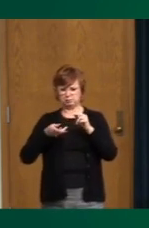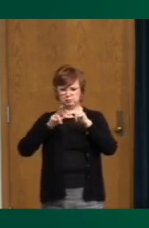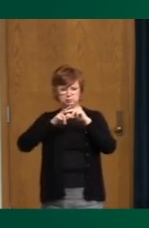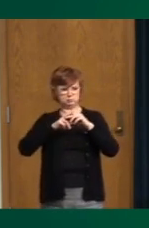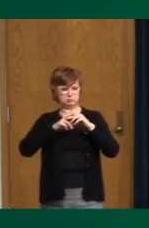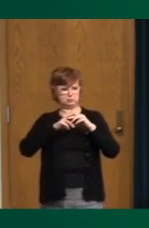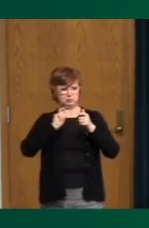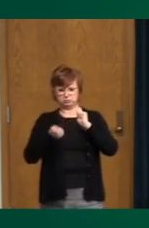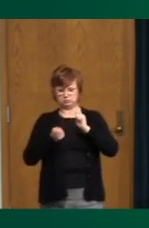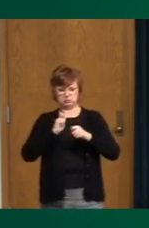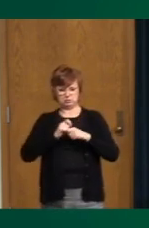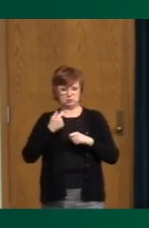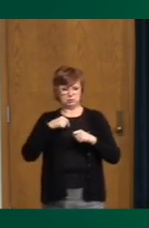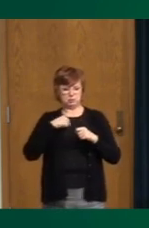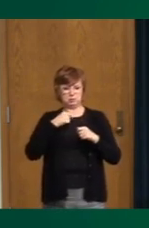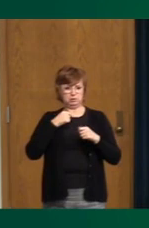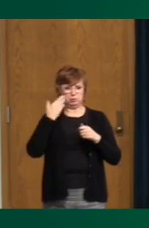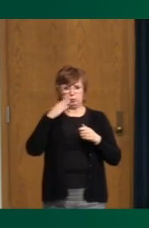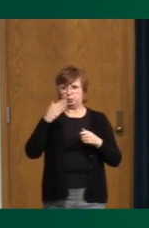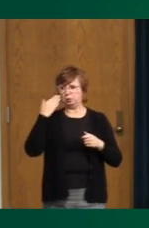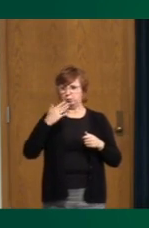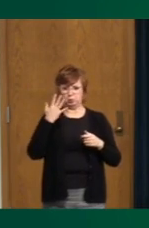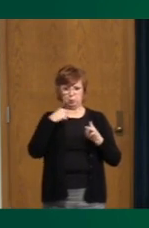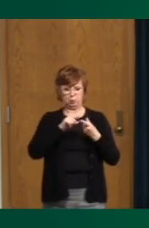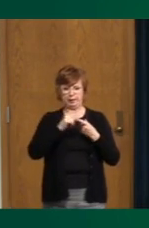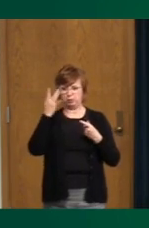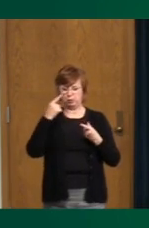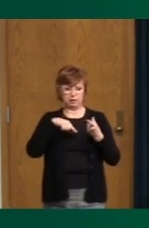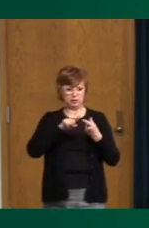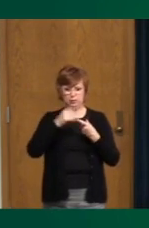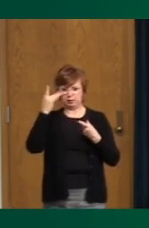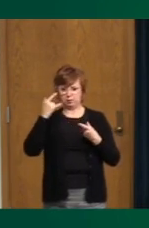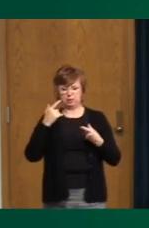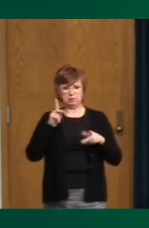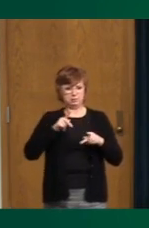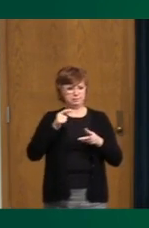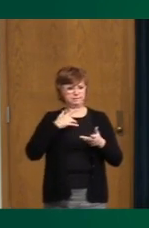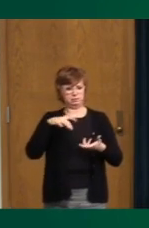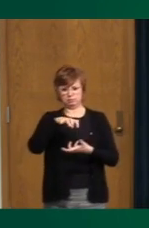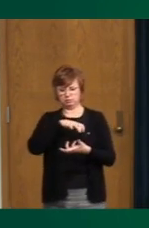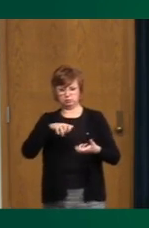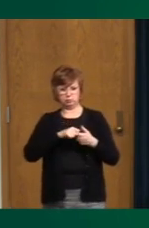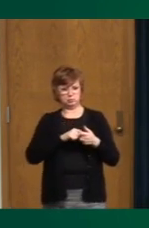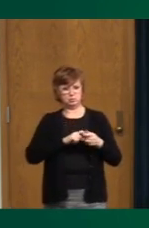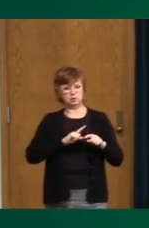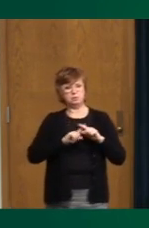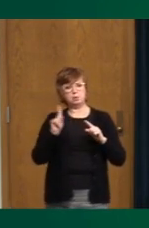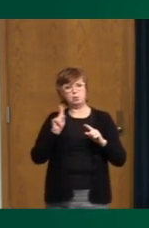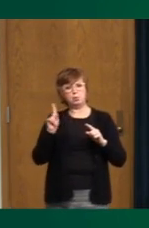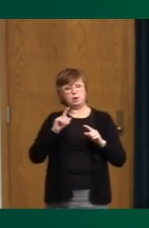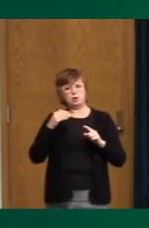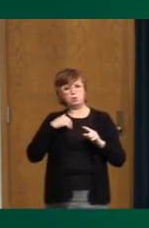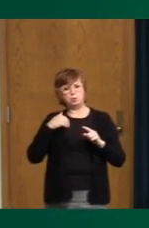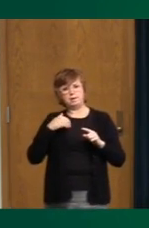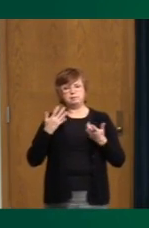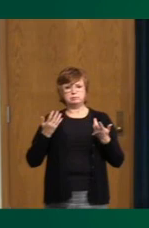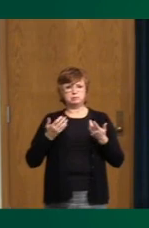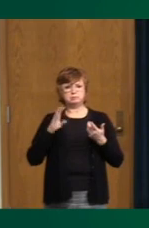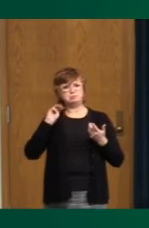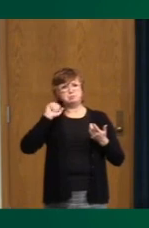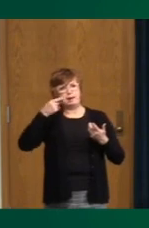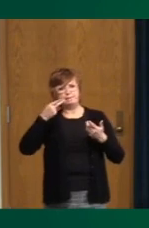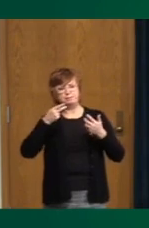right now we're going week to week. We're not sure when these are coming down, and I think it's creating a lot of uncertainty for some of the groups the Premier is saying he's meeting